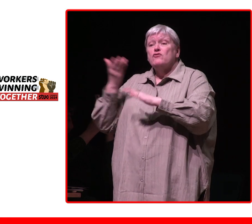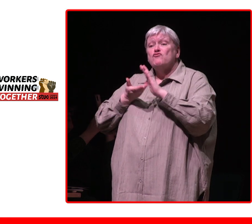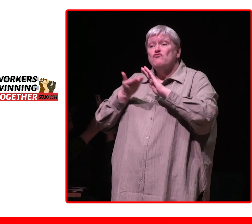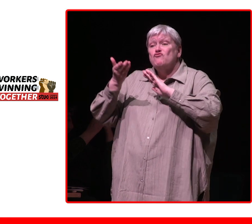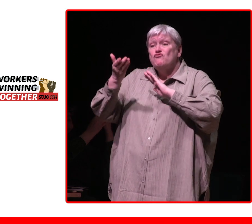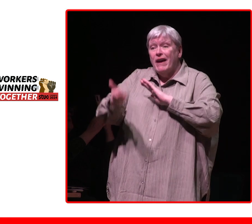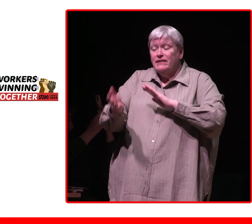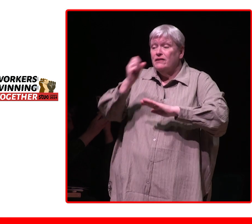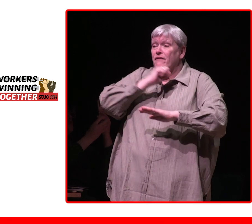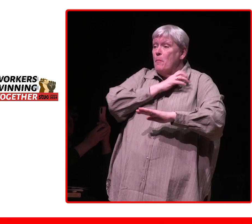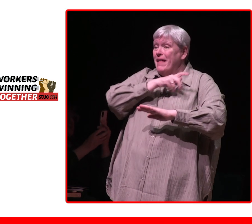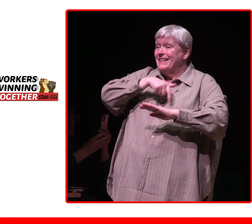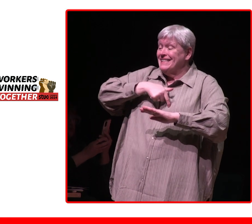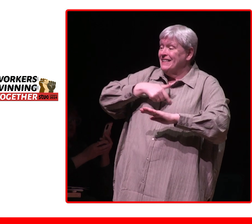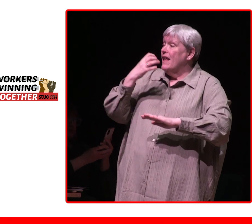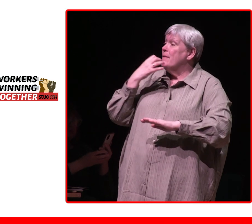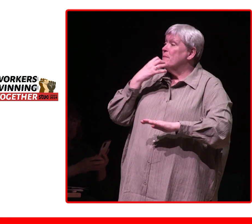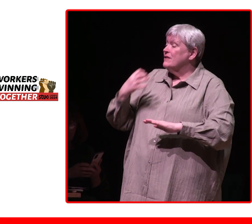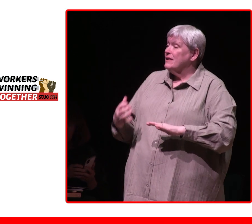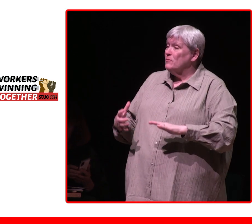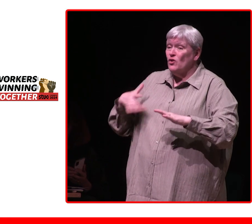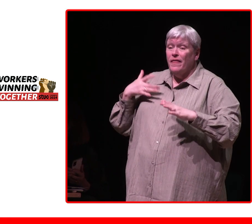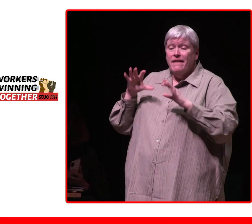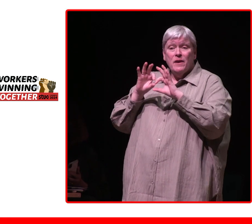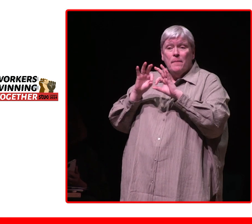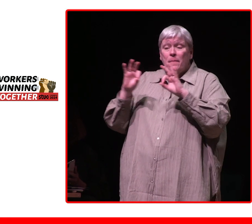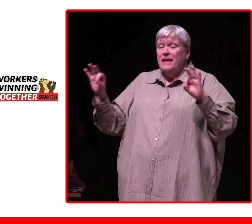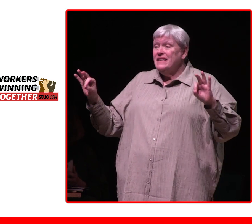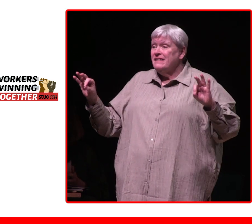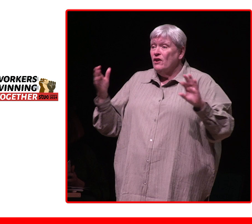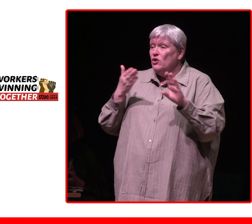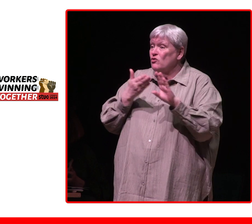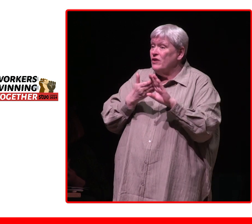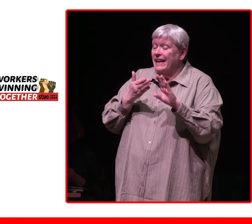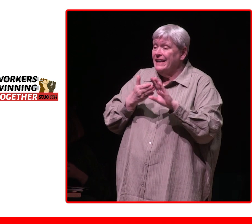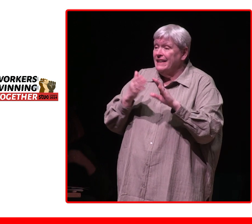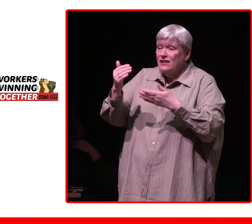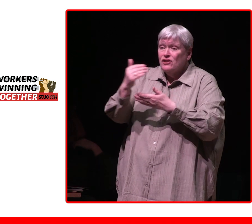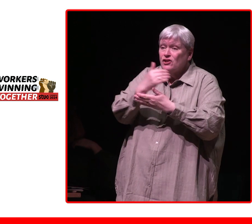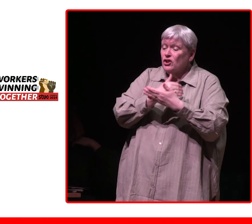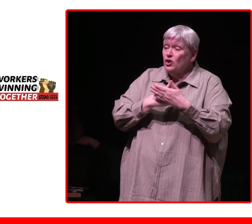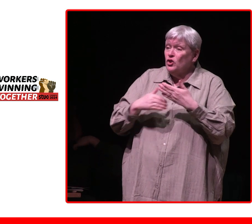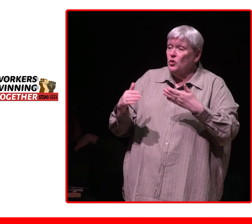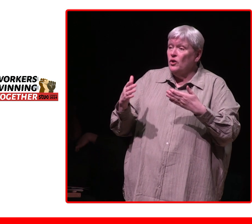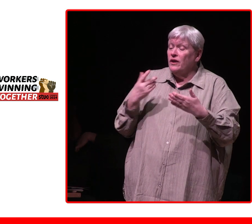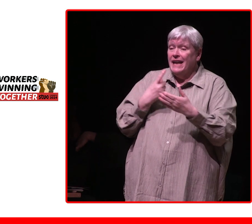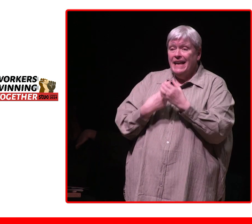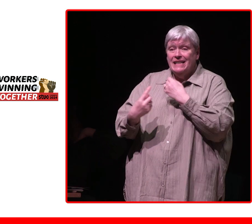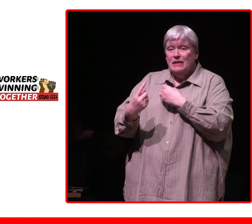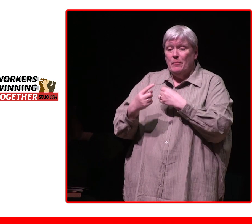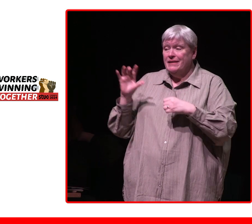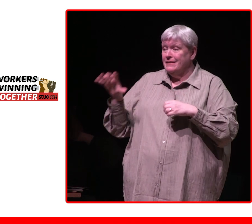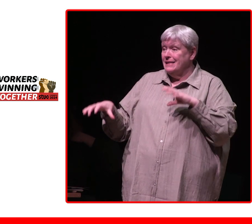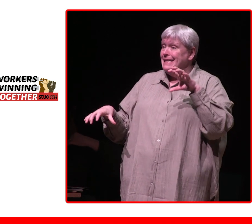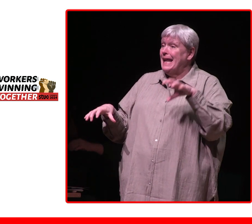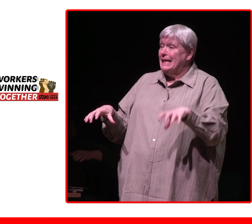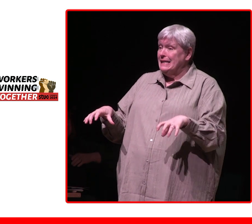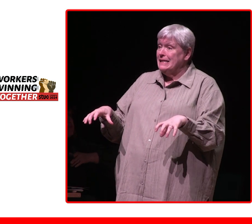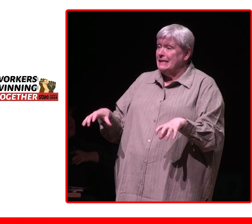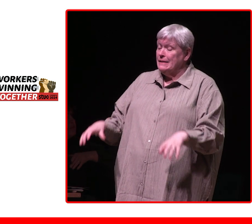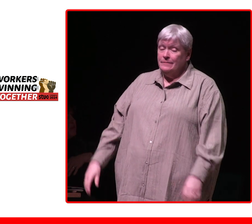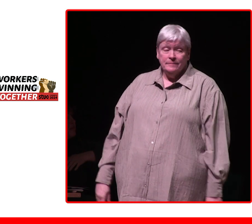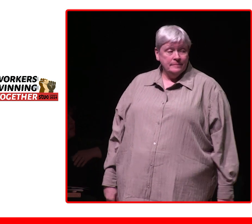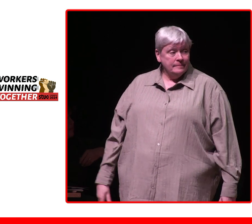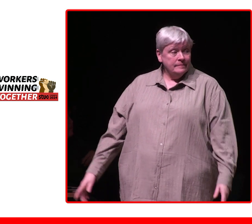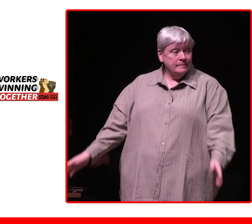the people of Israel to live in peaceful, recognised, secure and independent states.